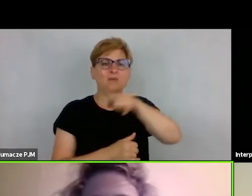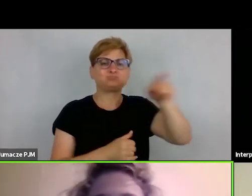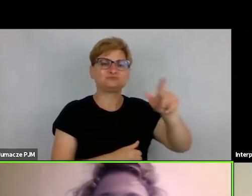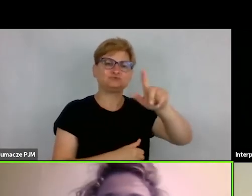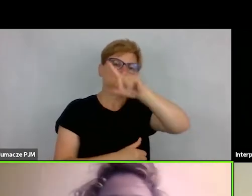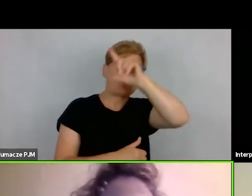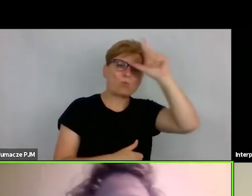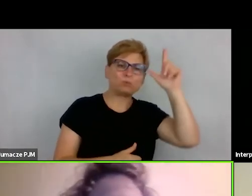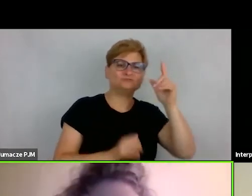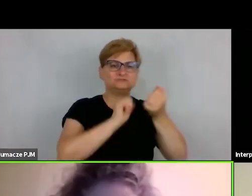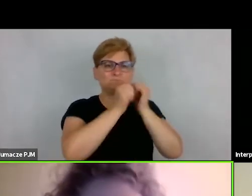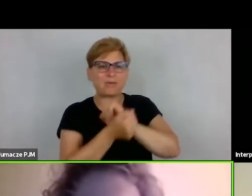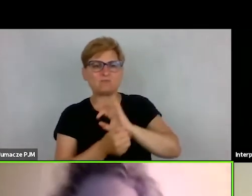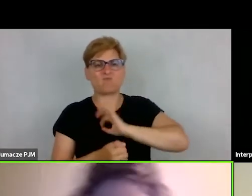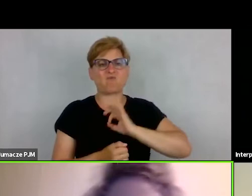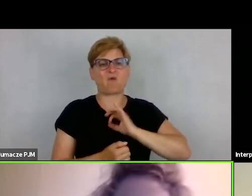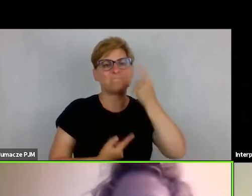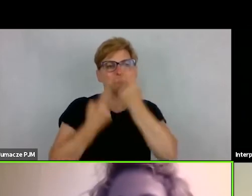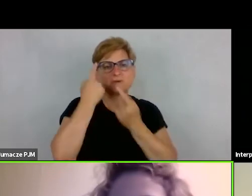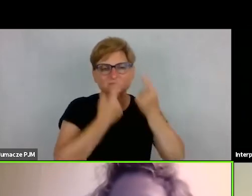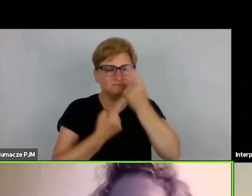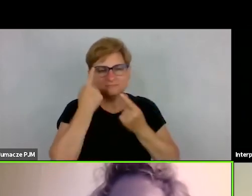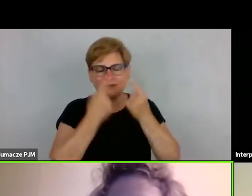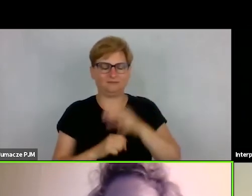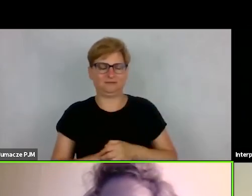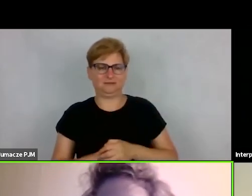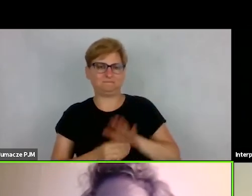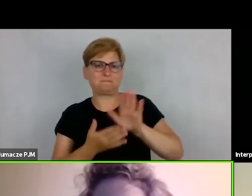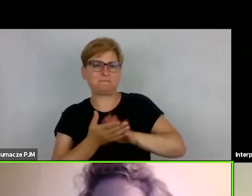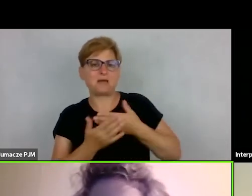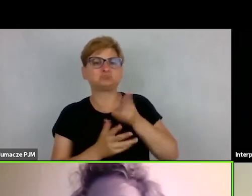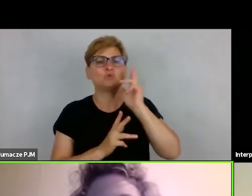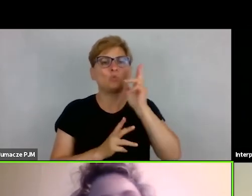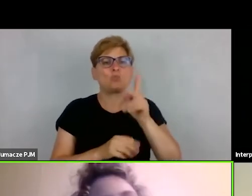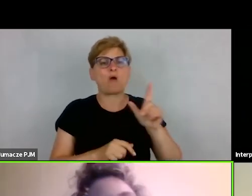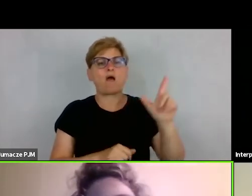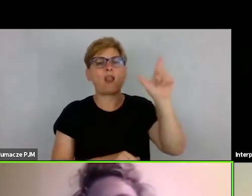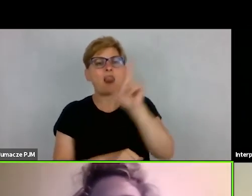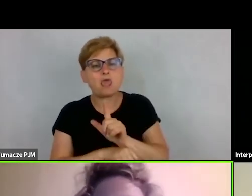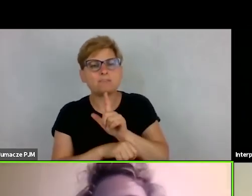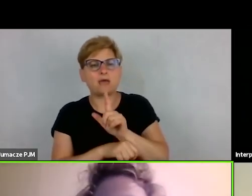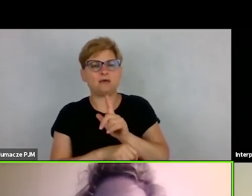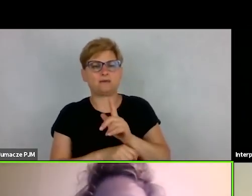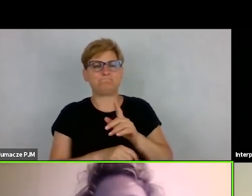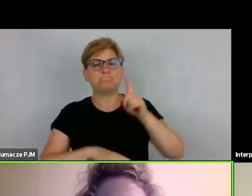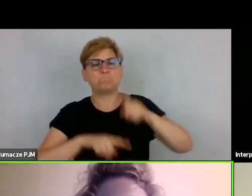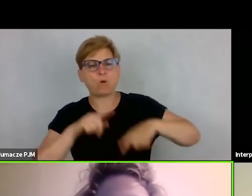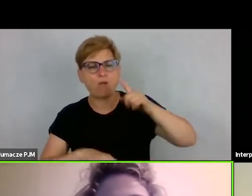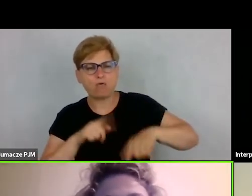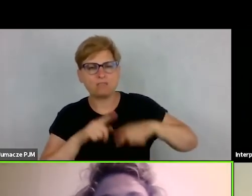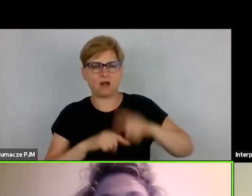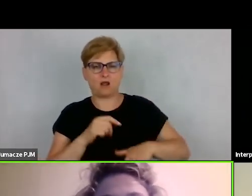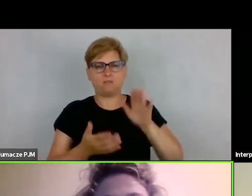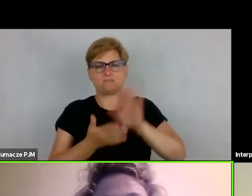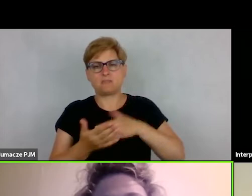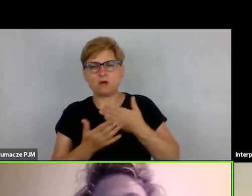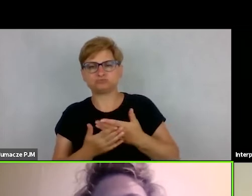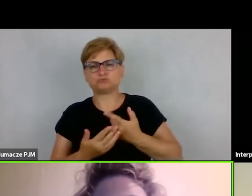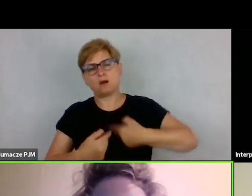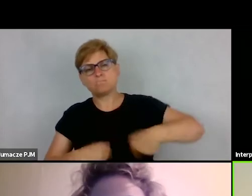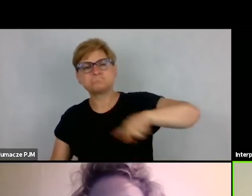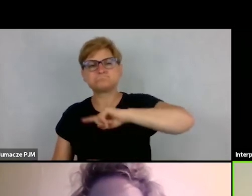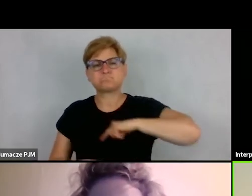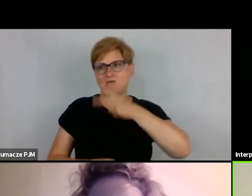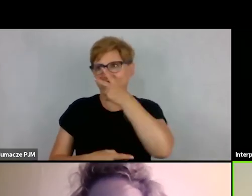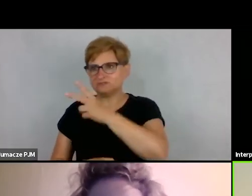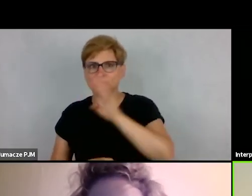you know, people who speak in media and here in Poland, it's not this message, unfortunately, right now. No, and